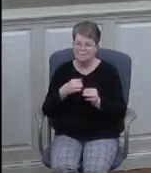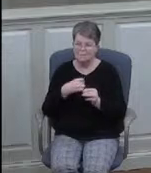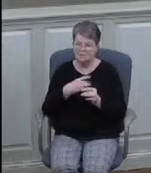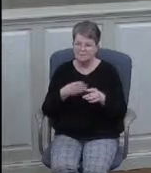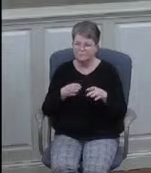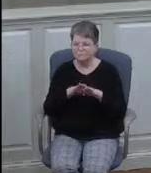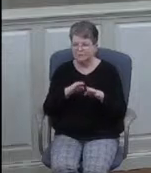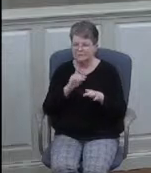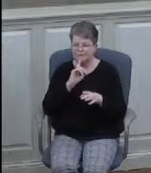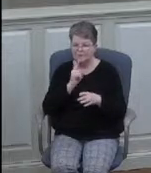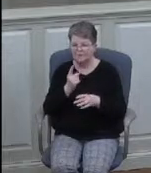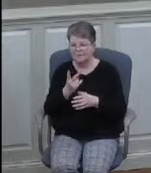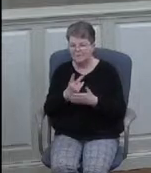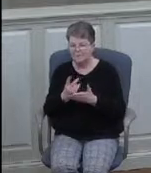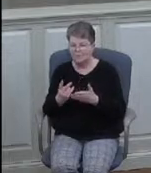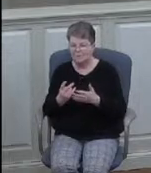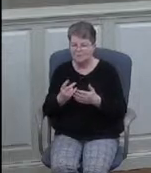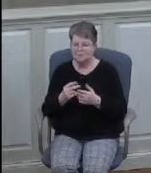weeks.